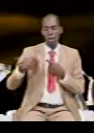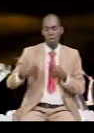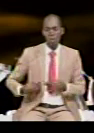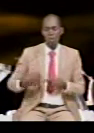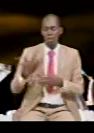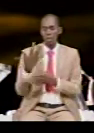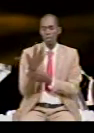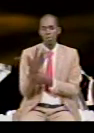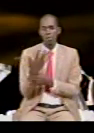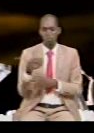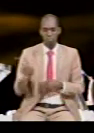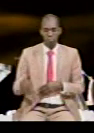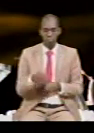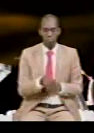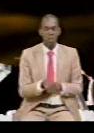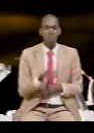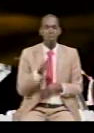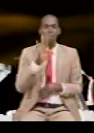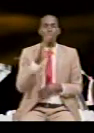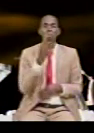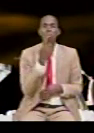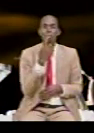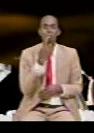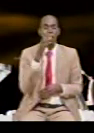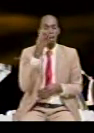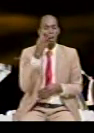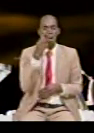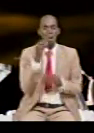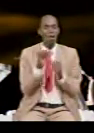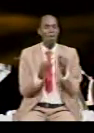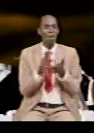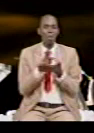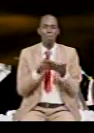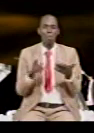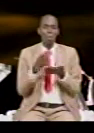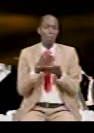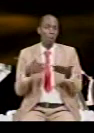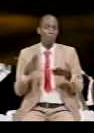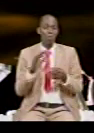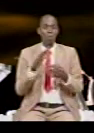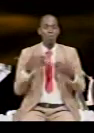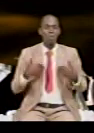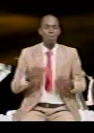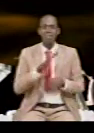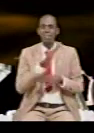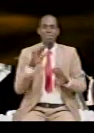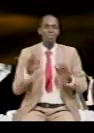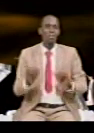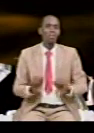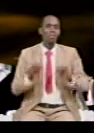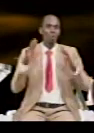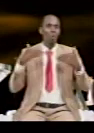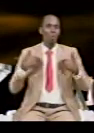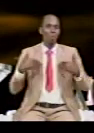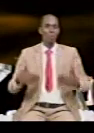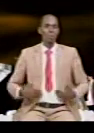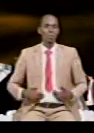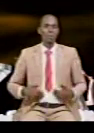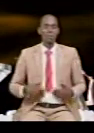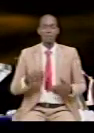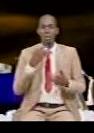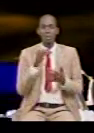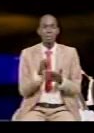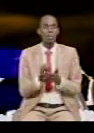hands, your feet, your mouth, every part of your body, neither yield your members. So which means this is in